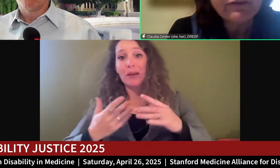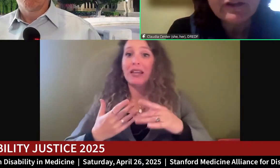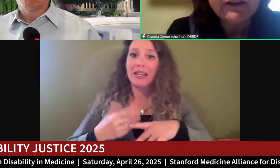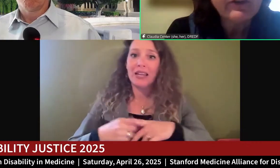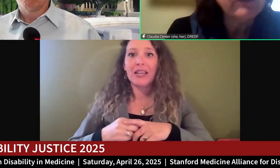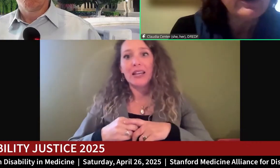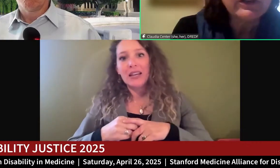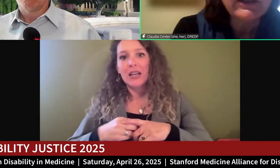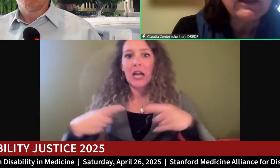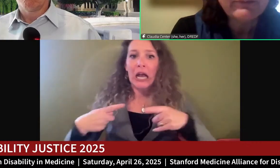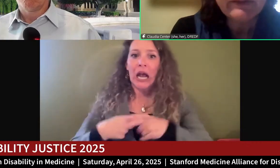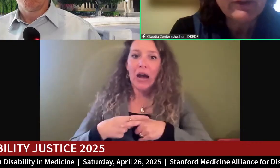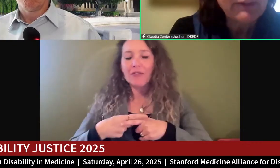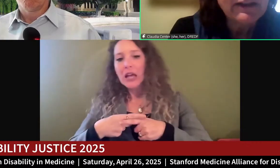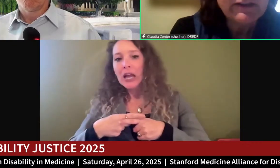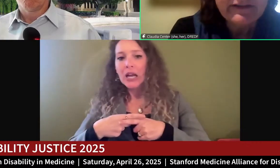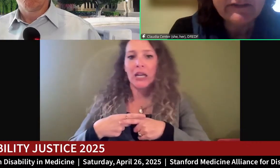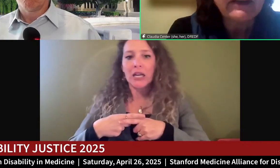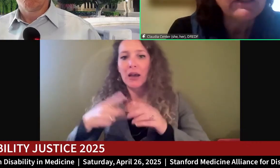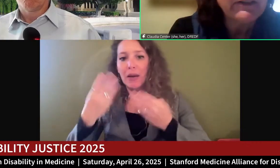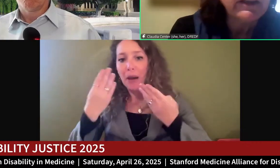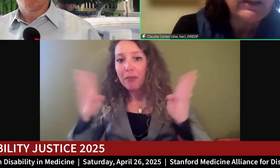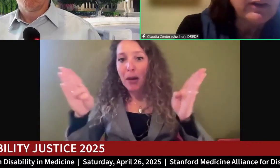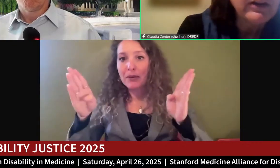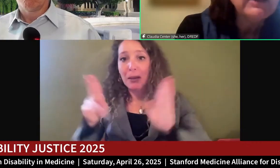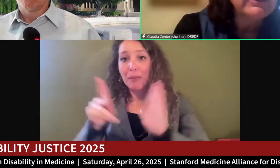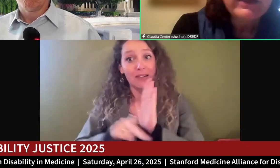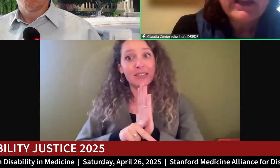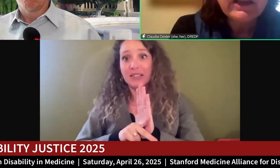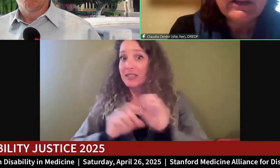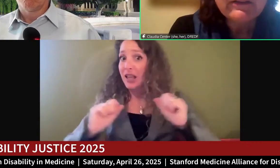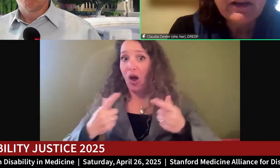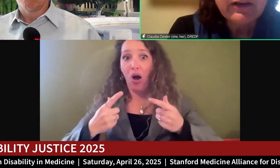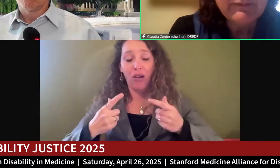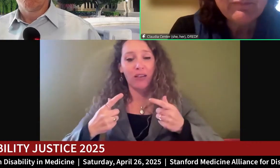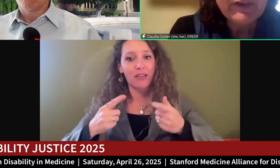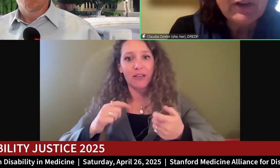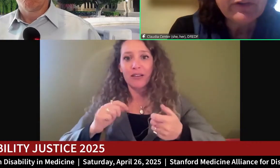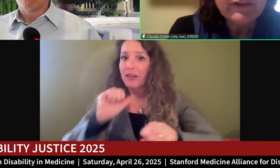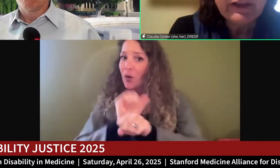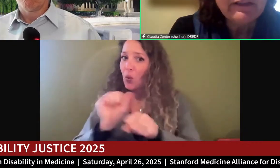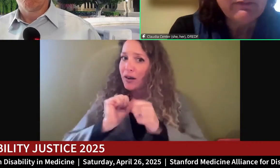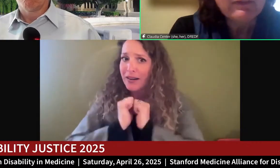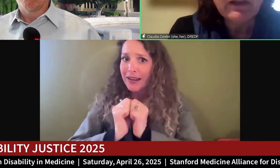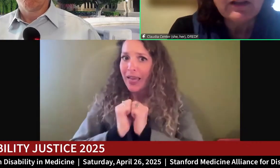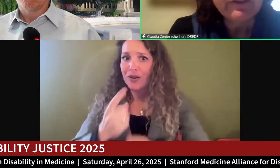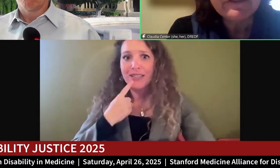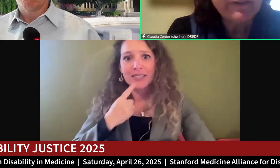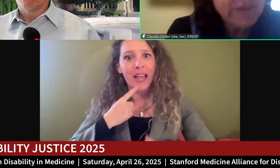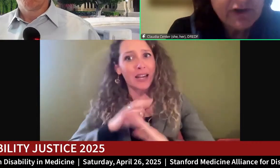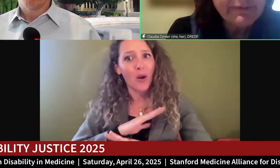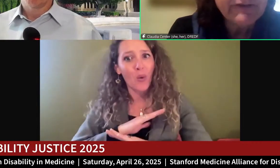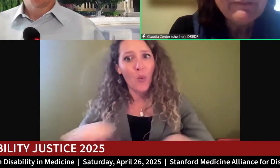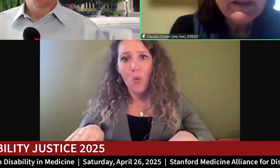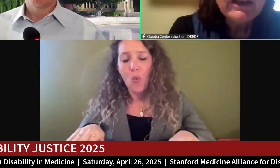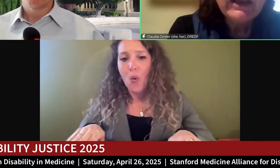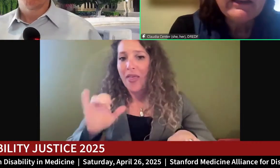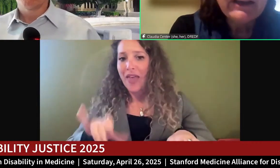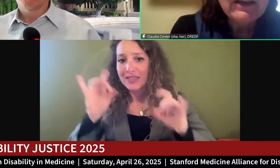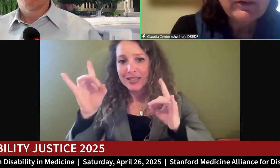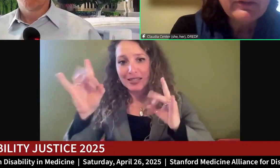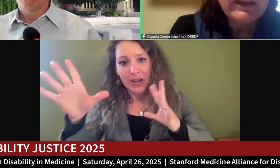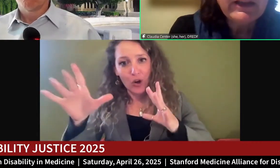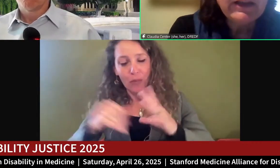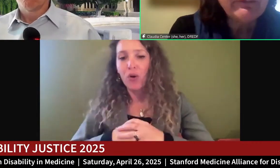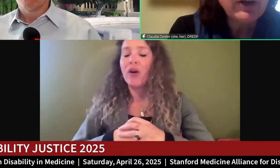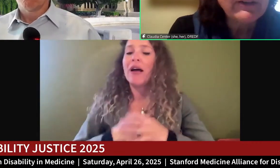in conflict over a lot of public policies got together and said all of this is terrible,